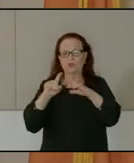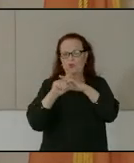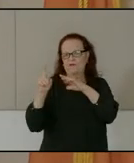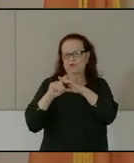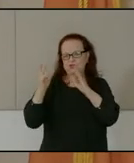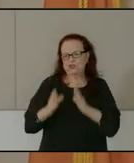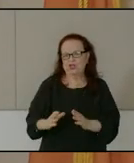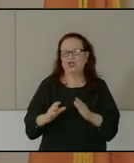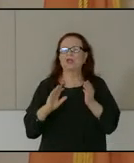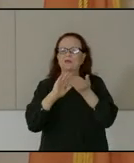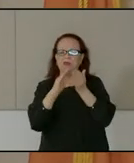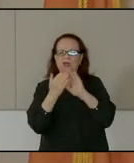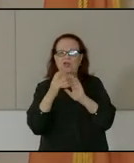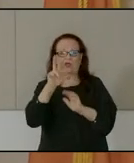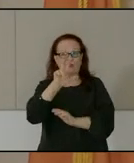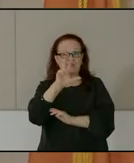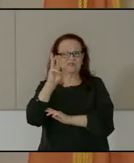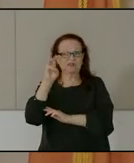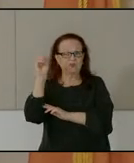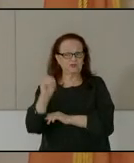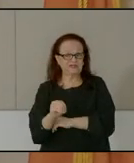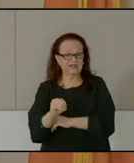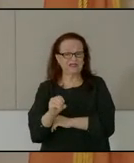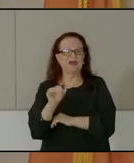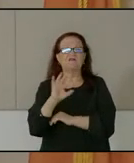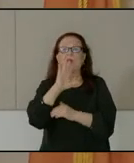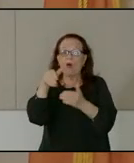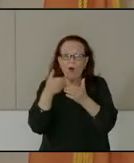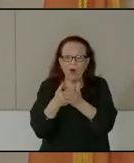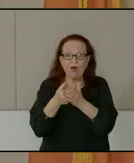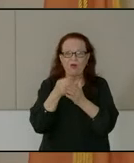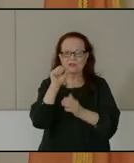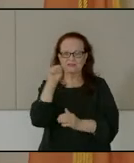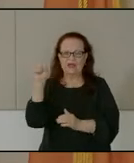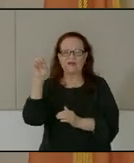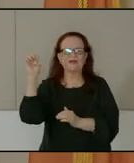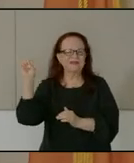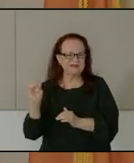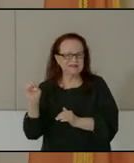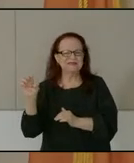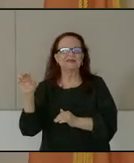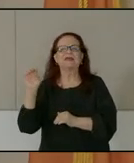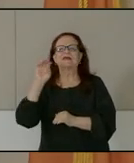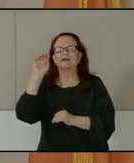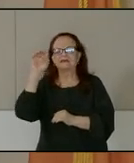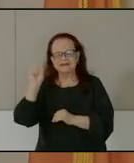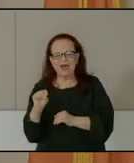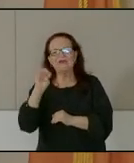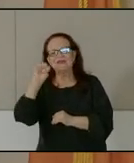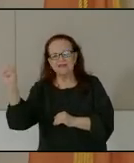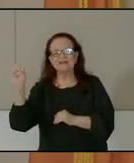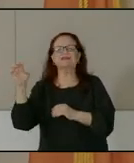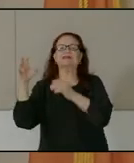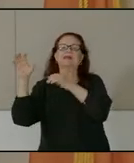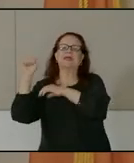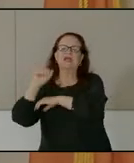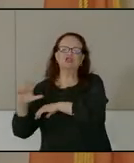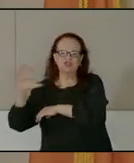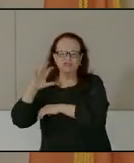About 36% of all Southeast Asian Americans in the U.S. live here in the